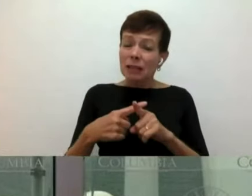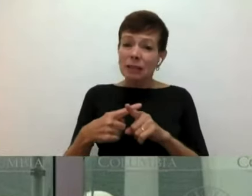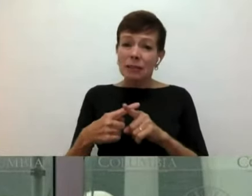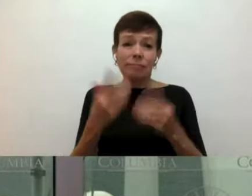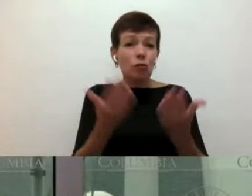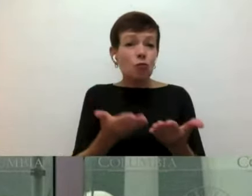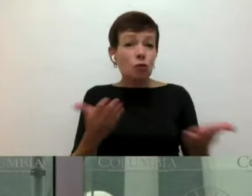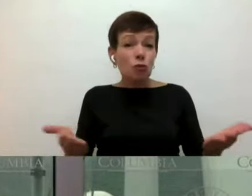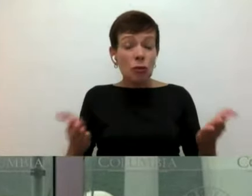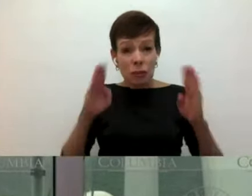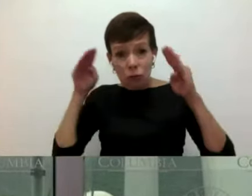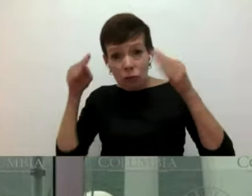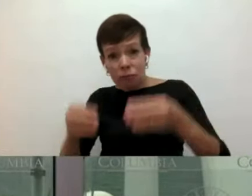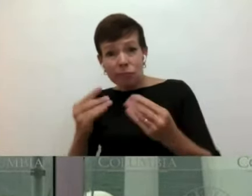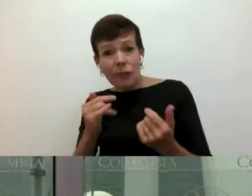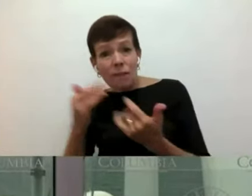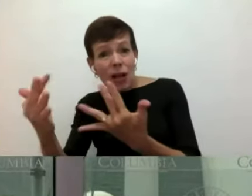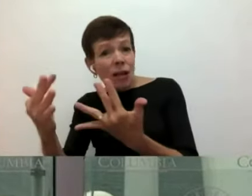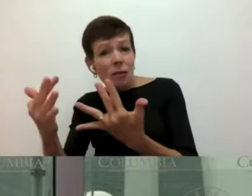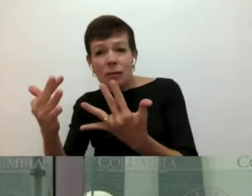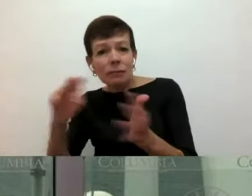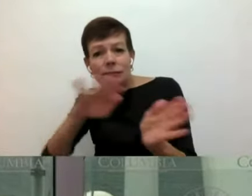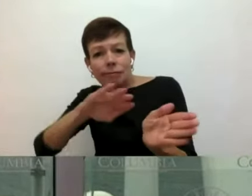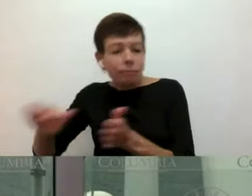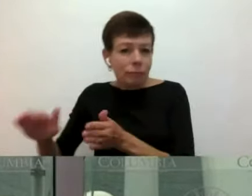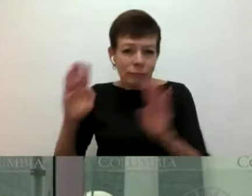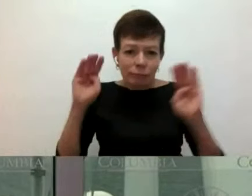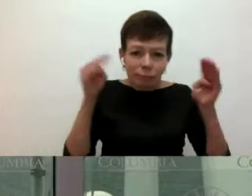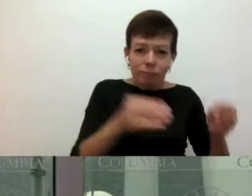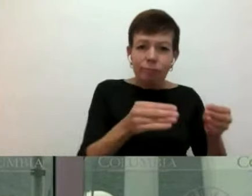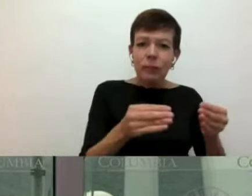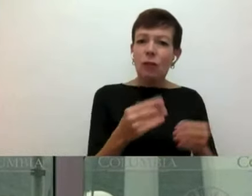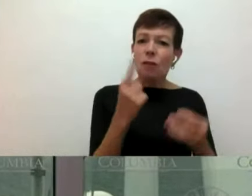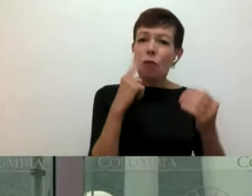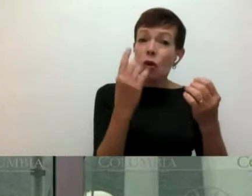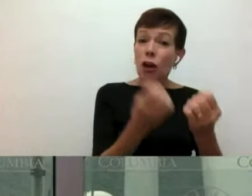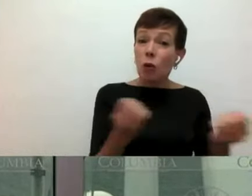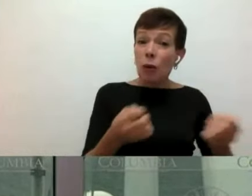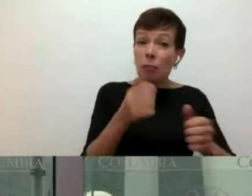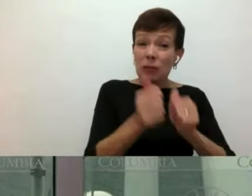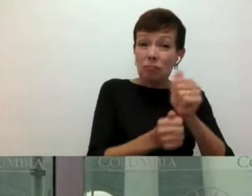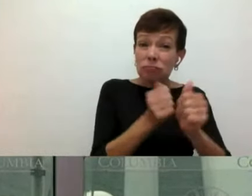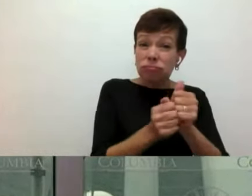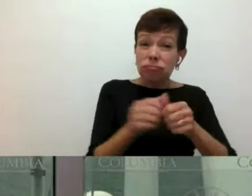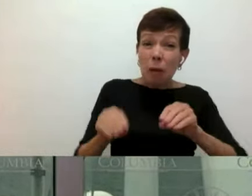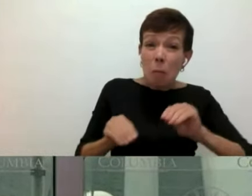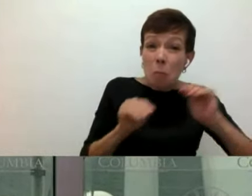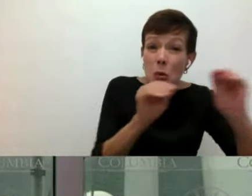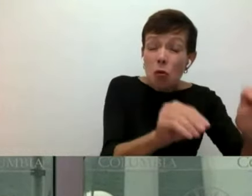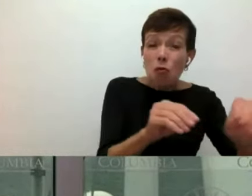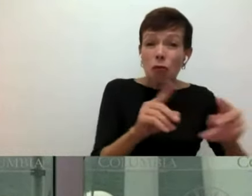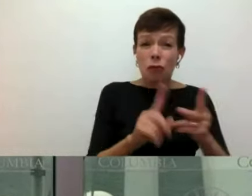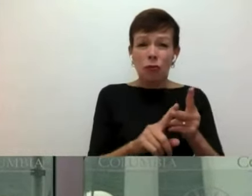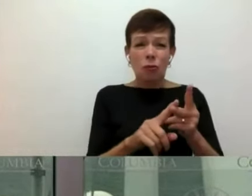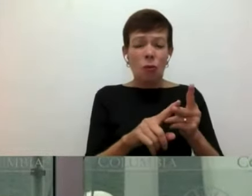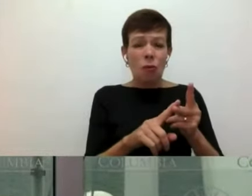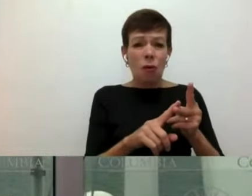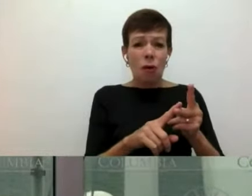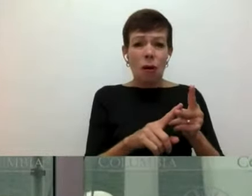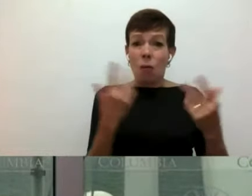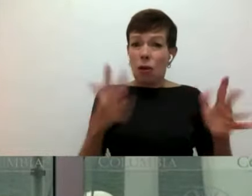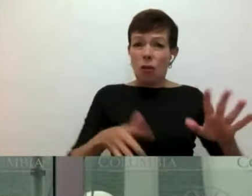redirects critical resources away from the wildfire fight itself into searching for